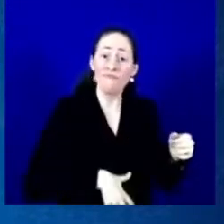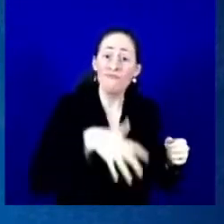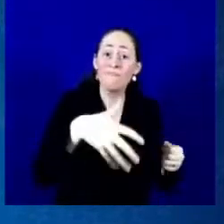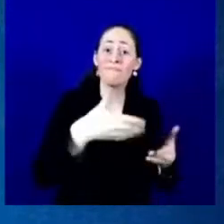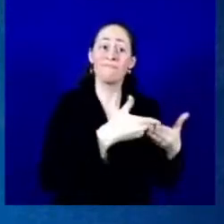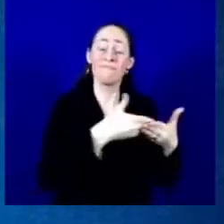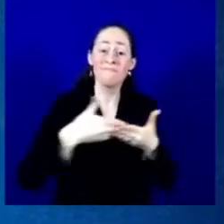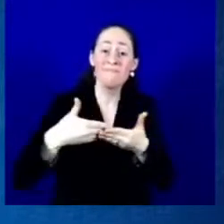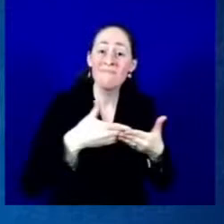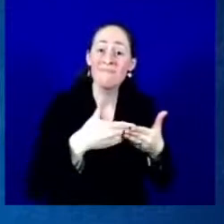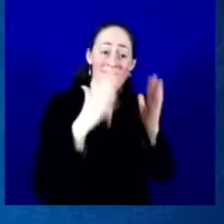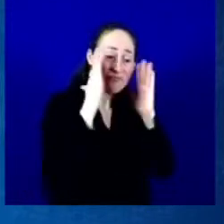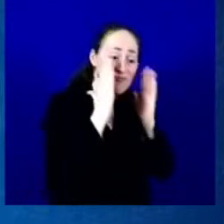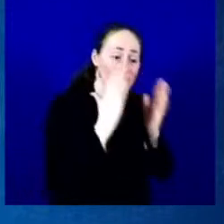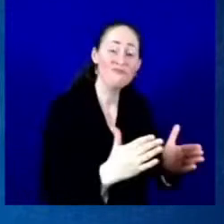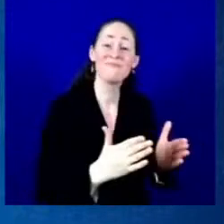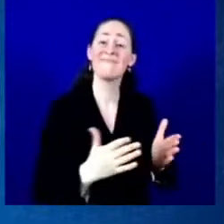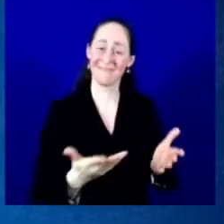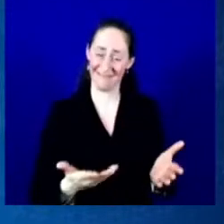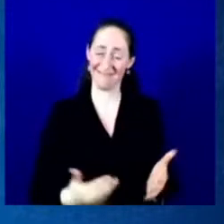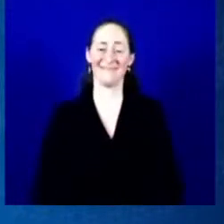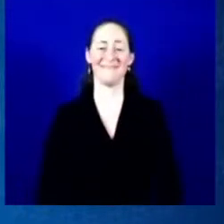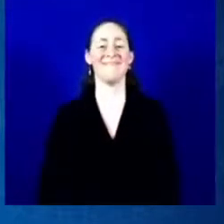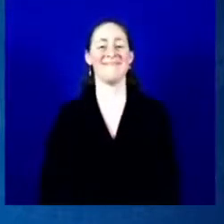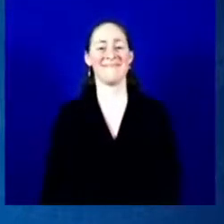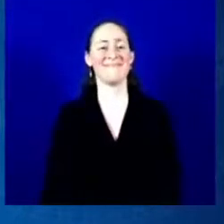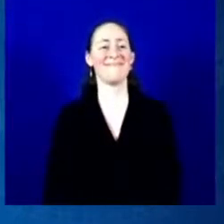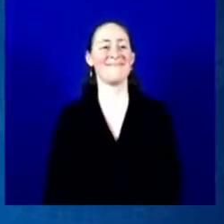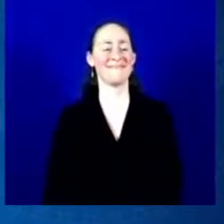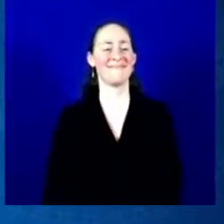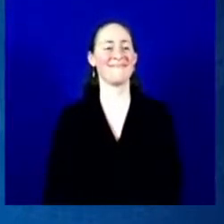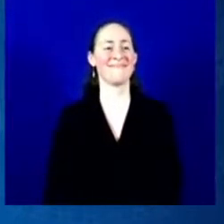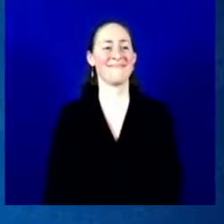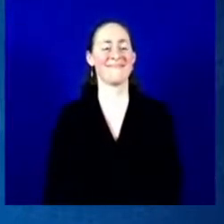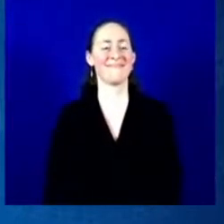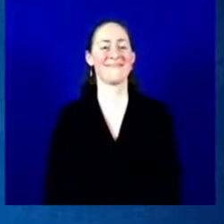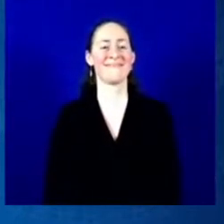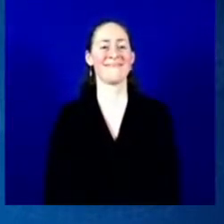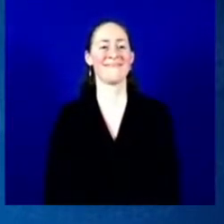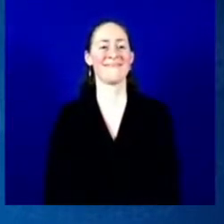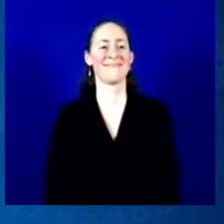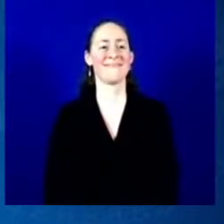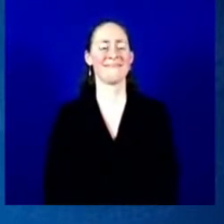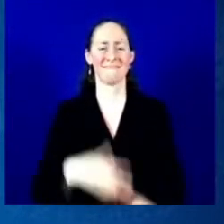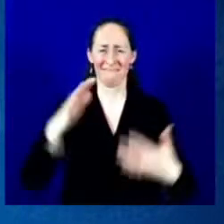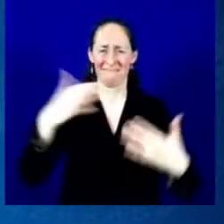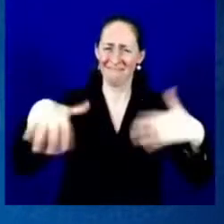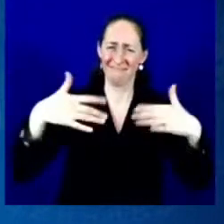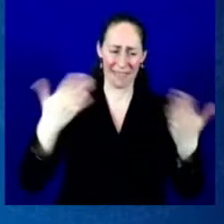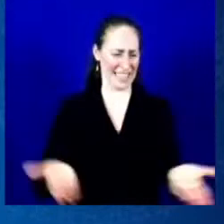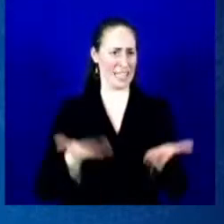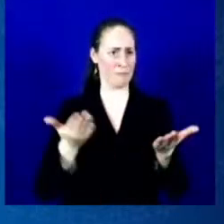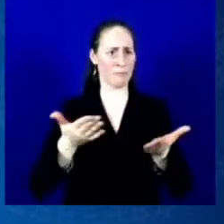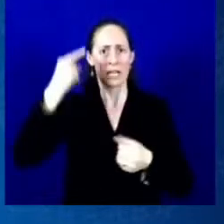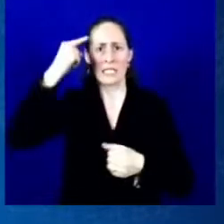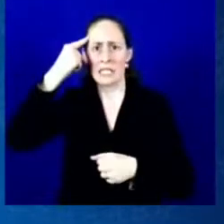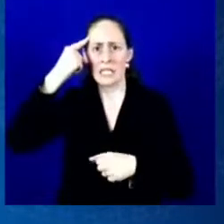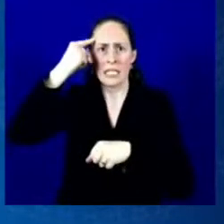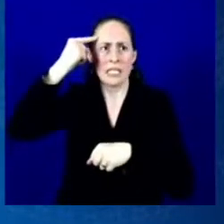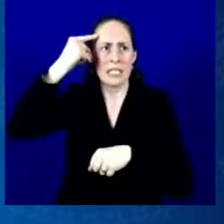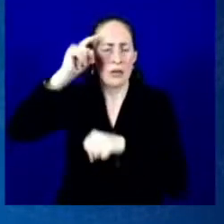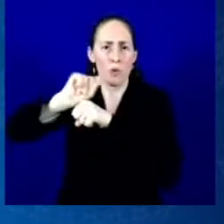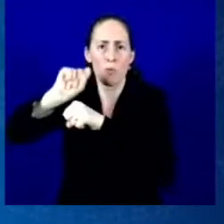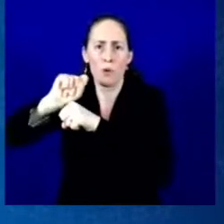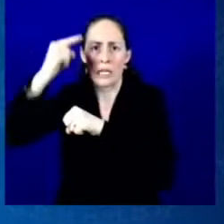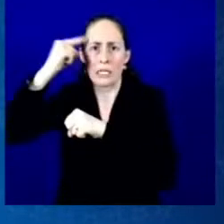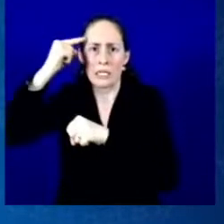No one should have to choose between a job and a paycheck or taking care of themselves and their loved ones or parent or spouse or